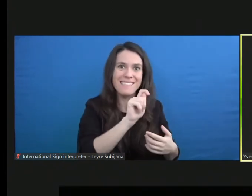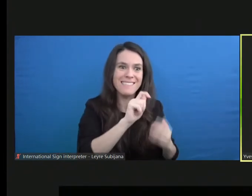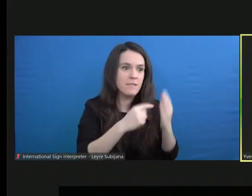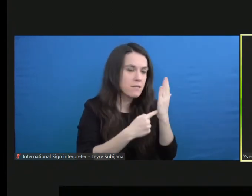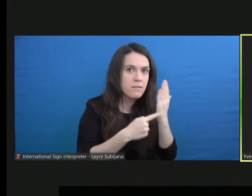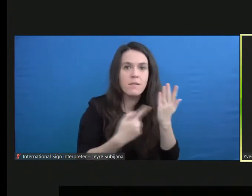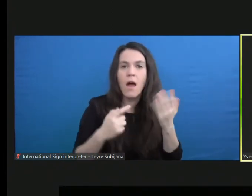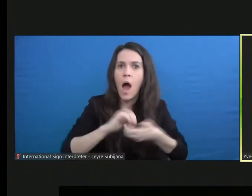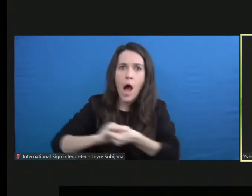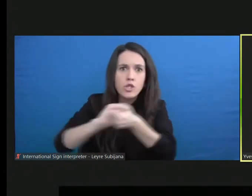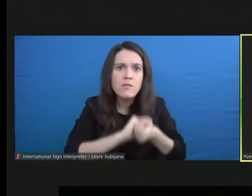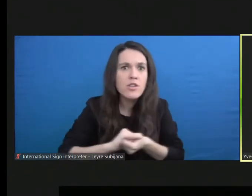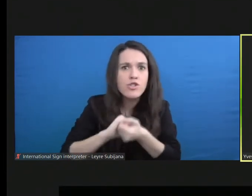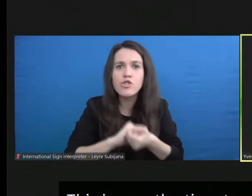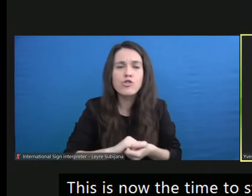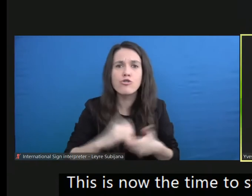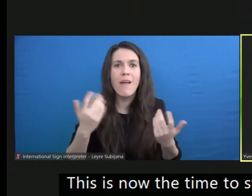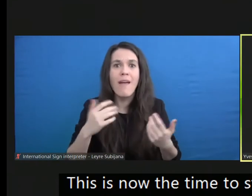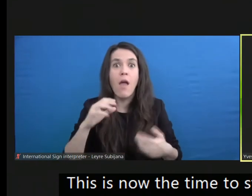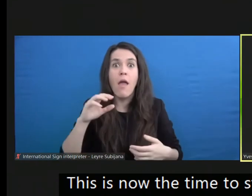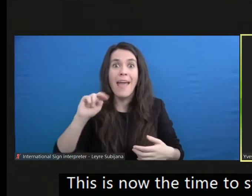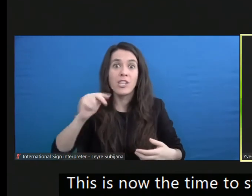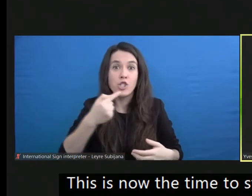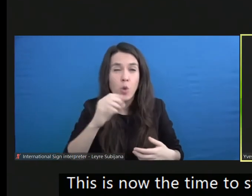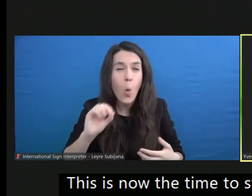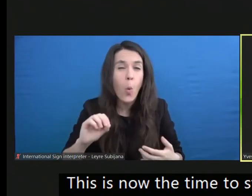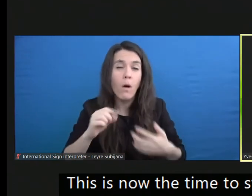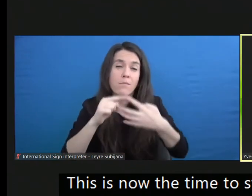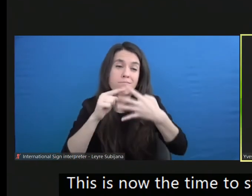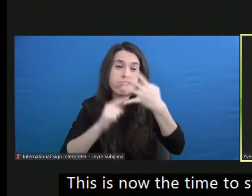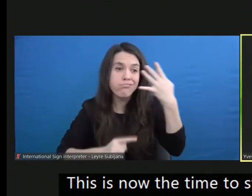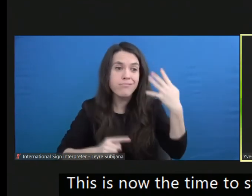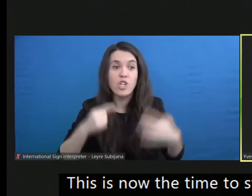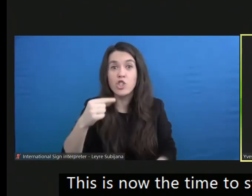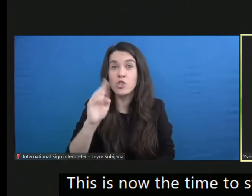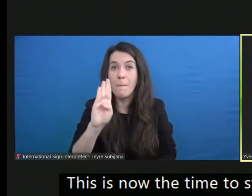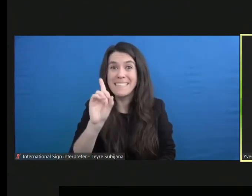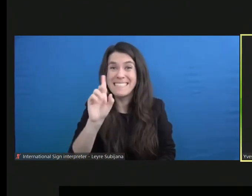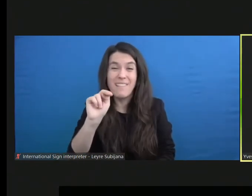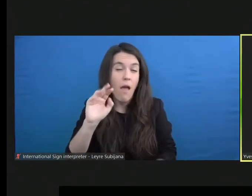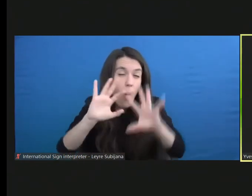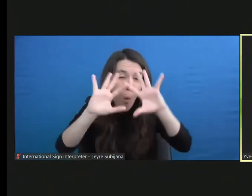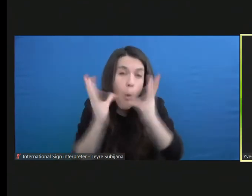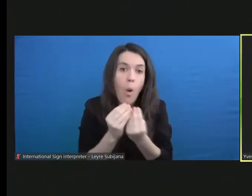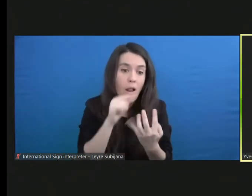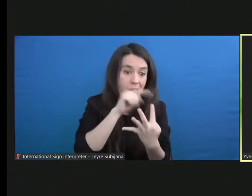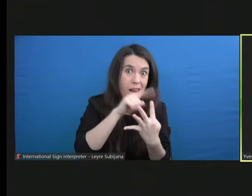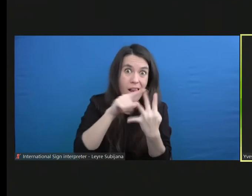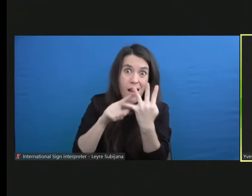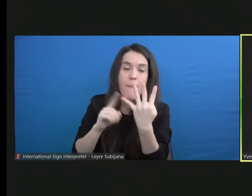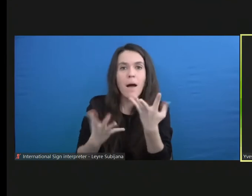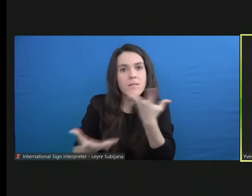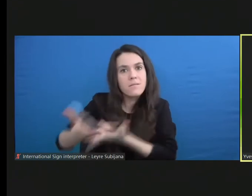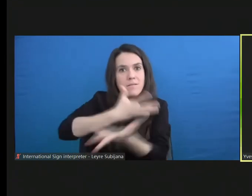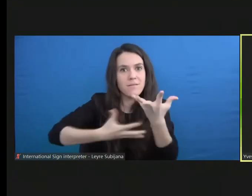GBDN, all NGOs, everybody, all stakeholders must work together to fix this. So as I said,